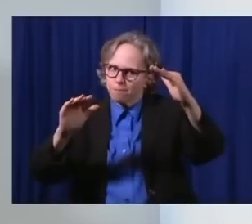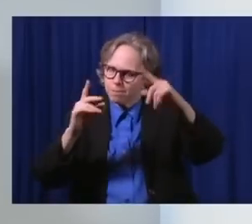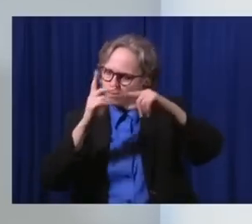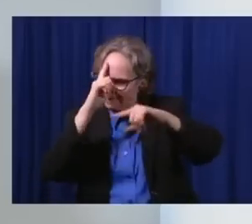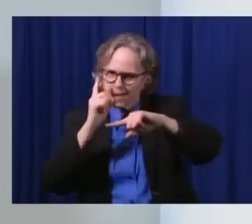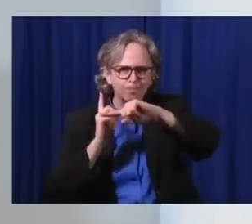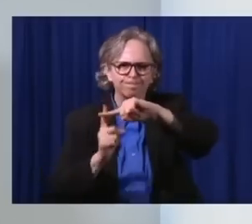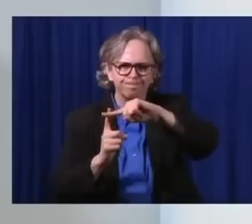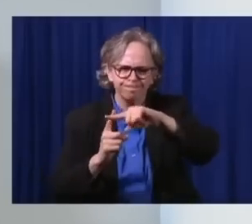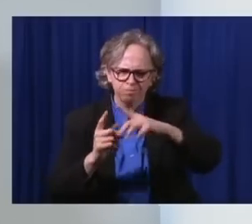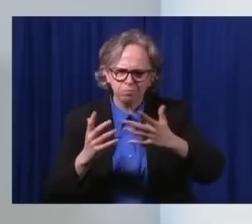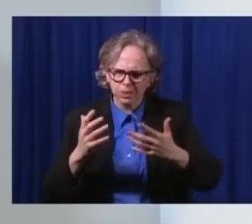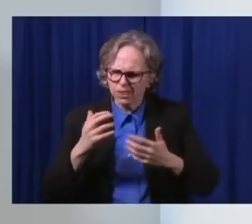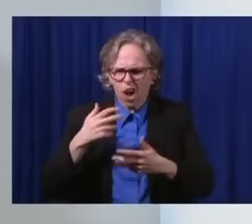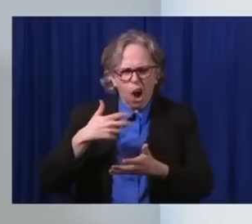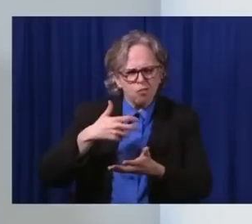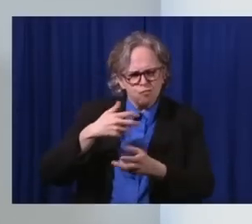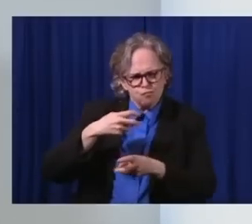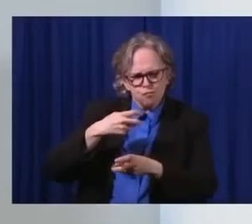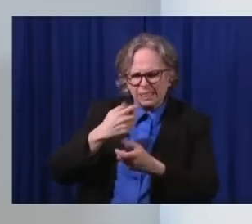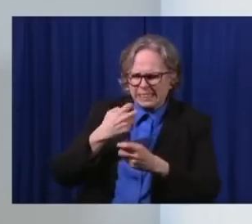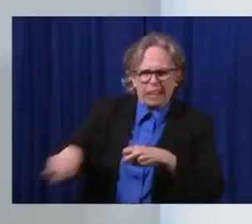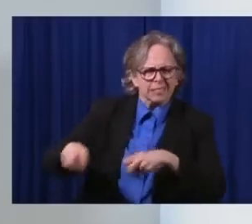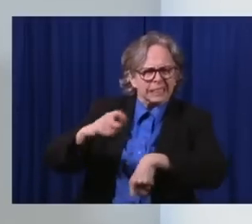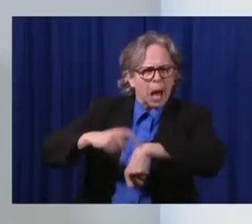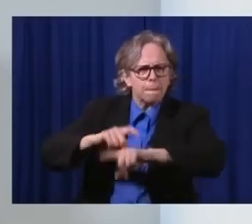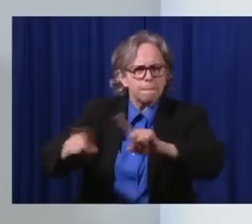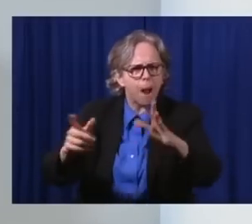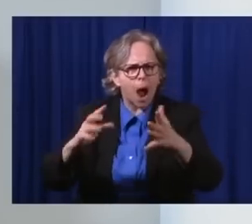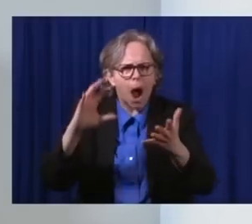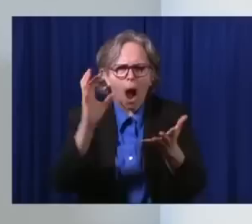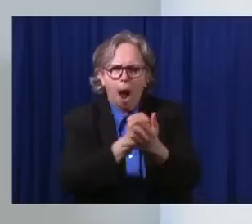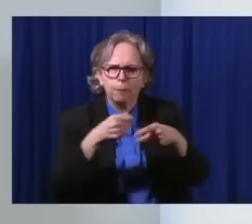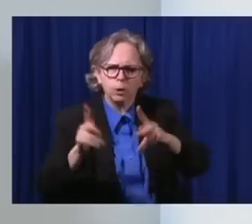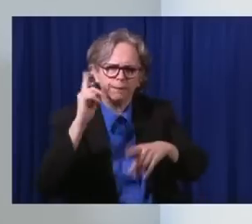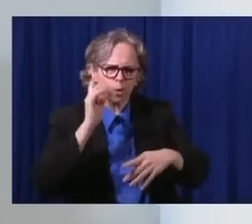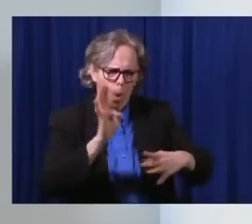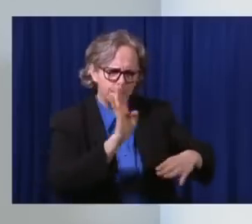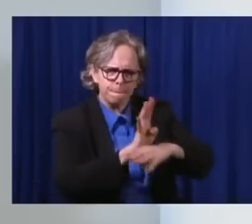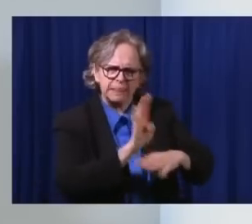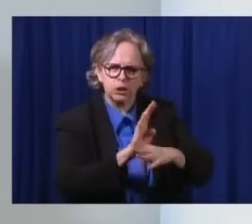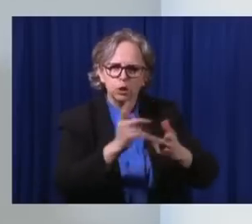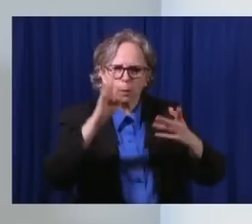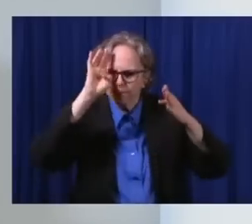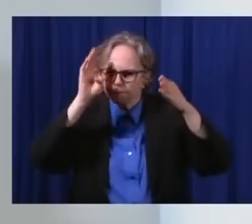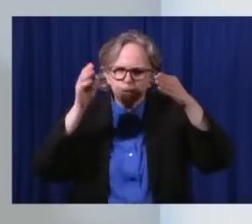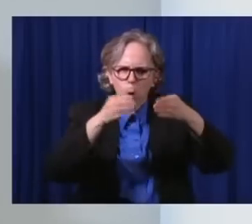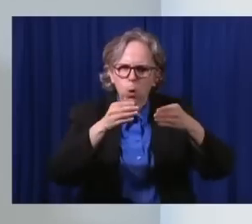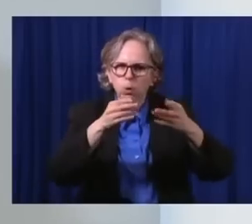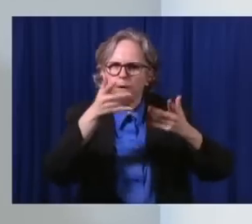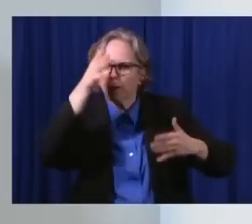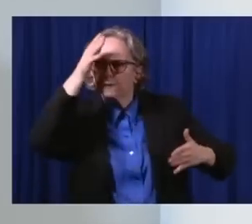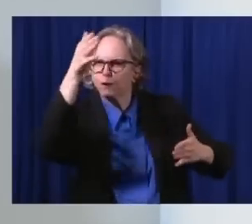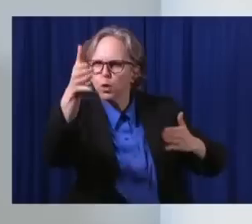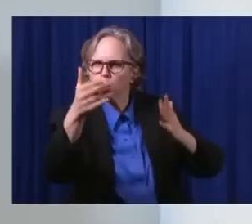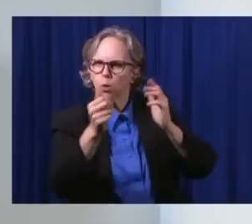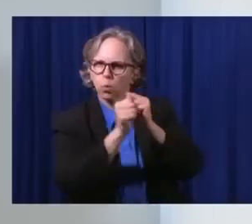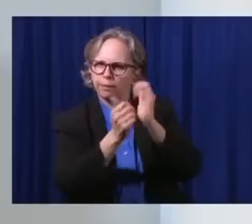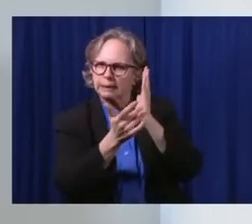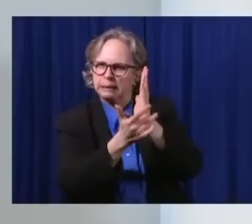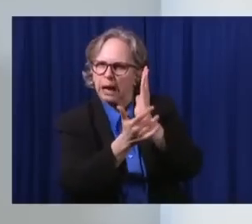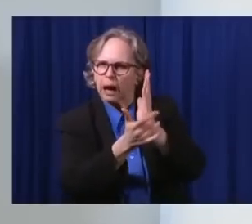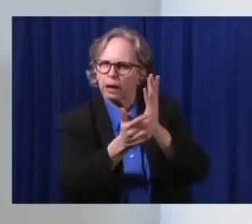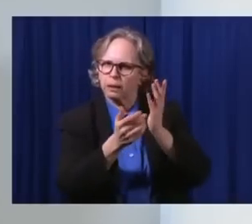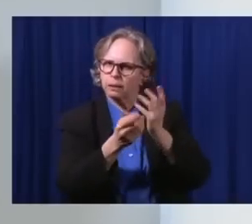time, businesses are starting to think about that future. People are starting to think about the future of their careers, and this is a tool for you to